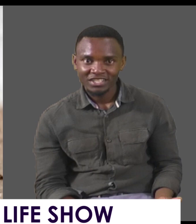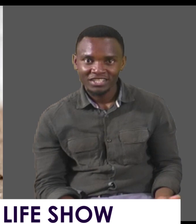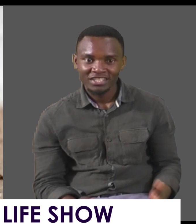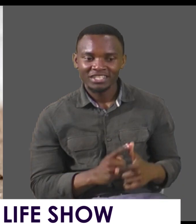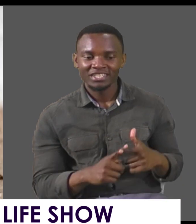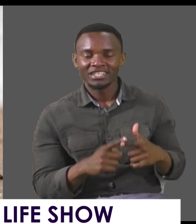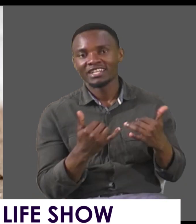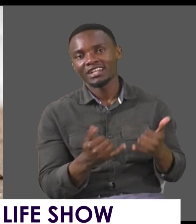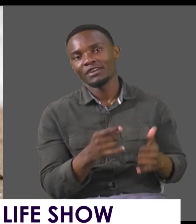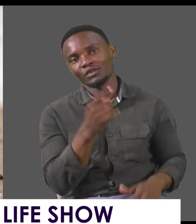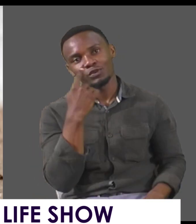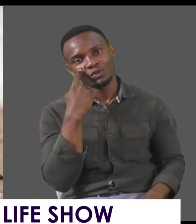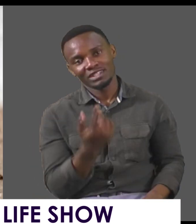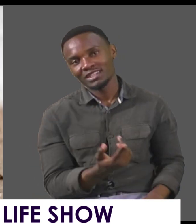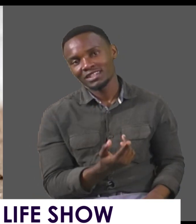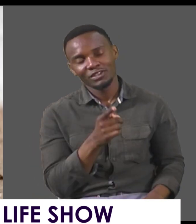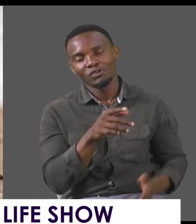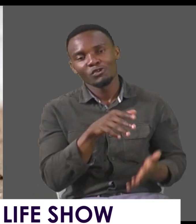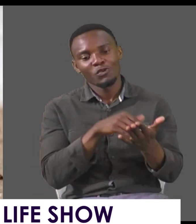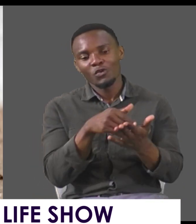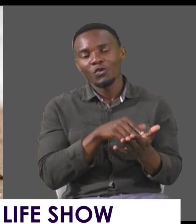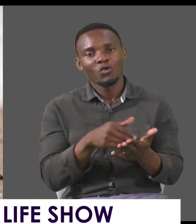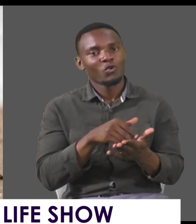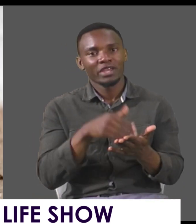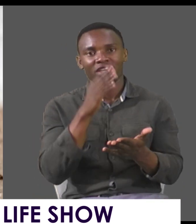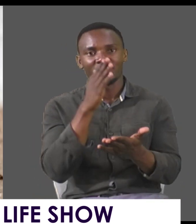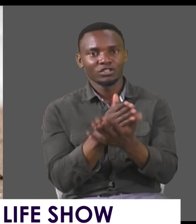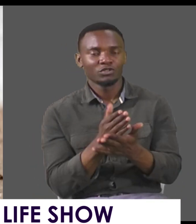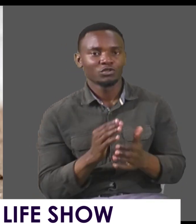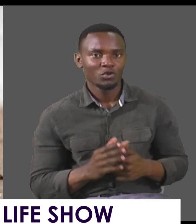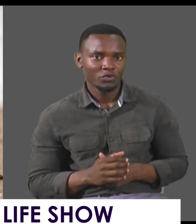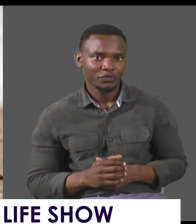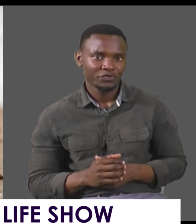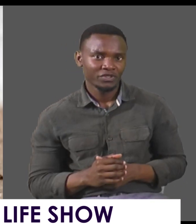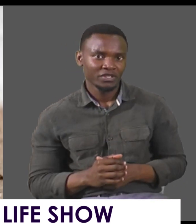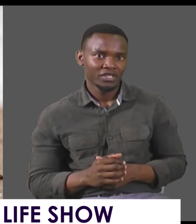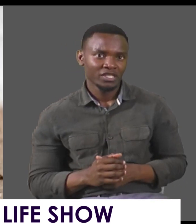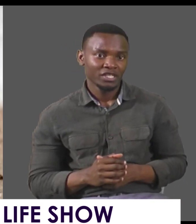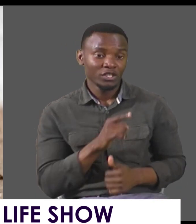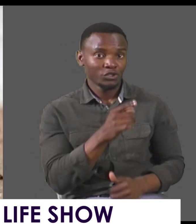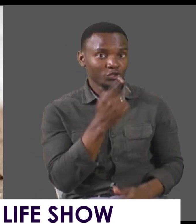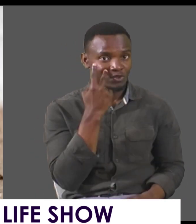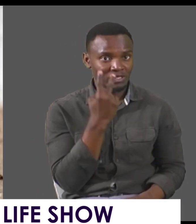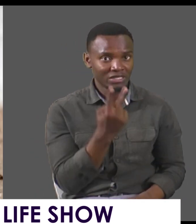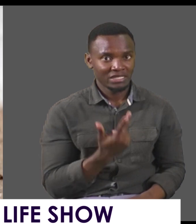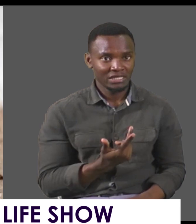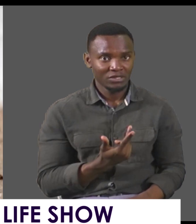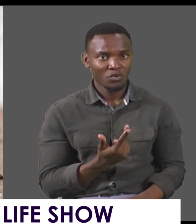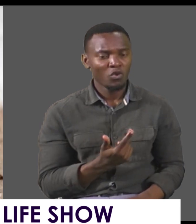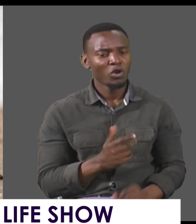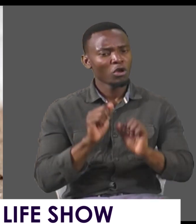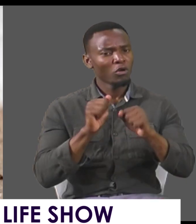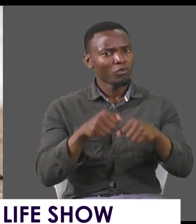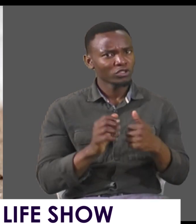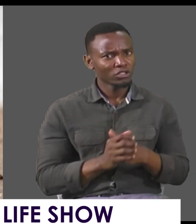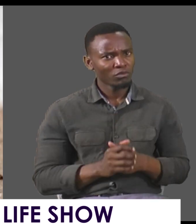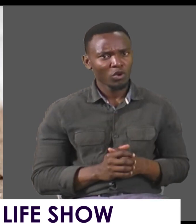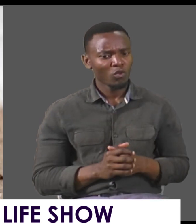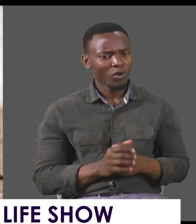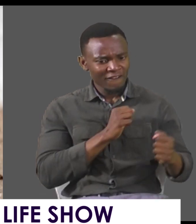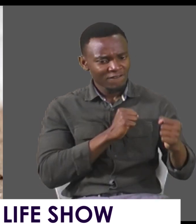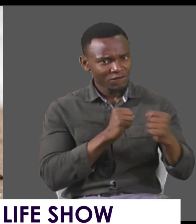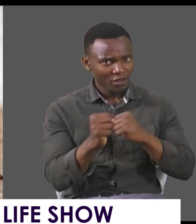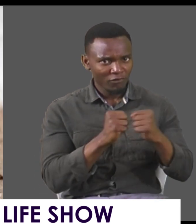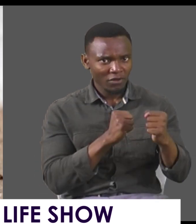and then you realize you're so weak. You realize that you can stand somebody beating you up with a